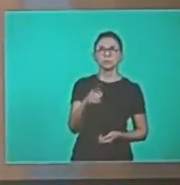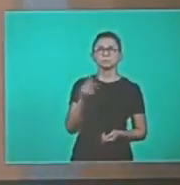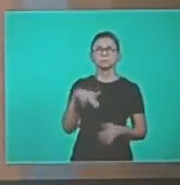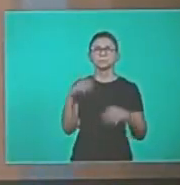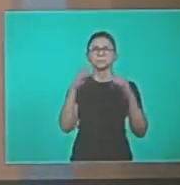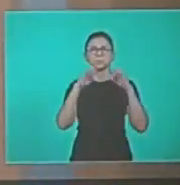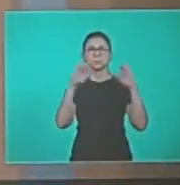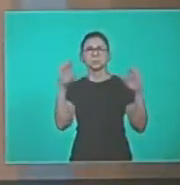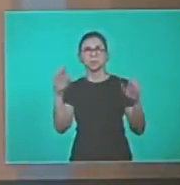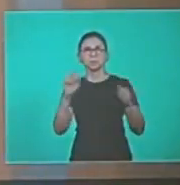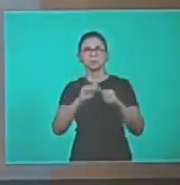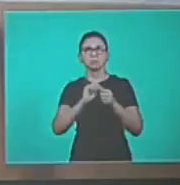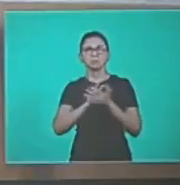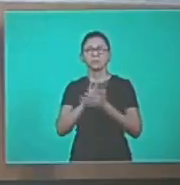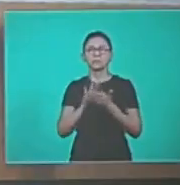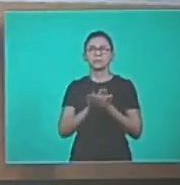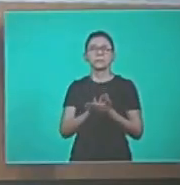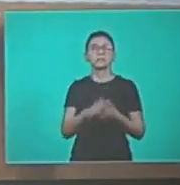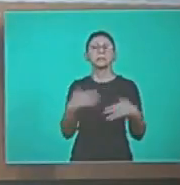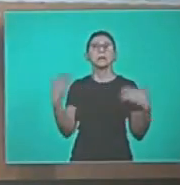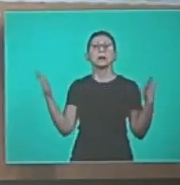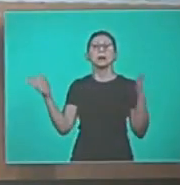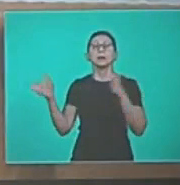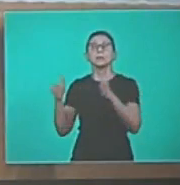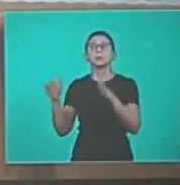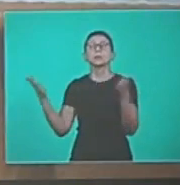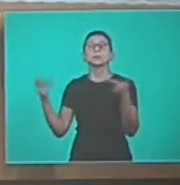that stayed idle for all day long.